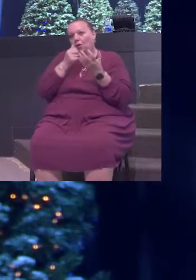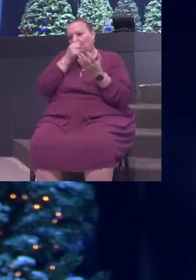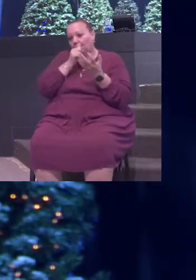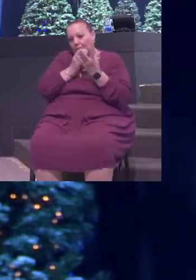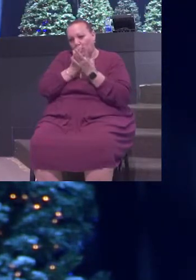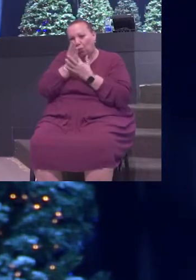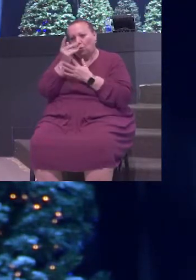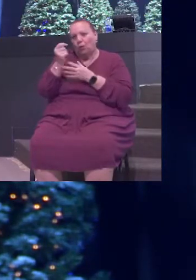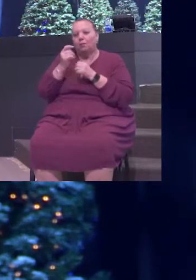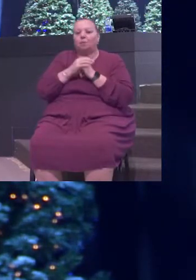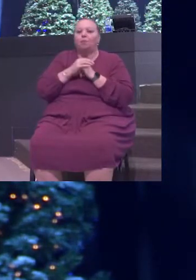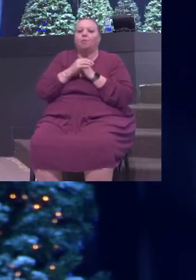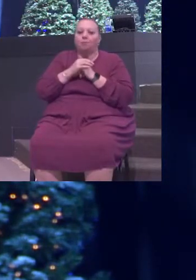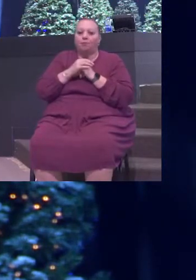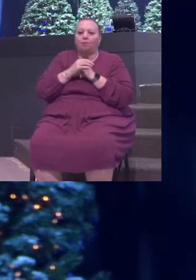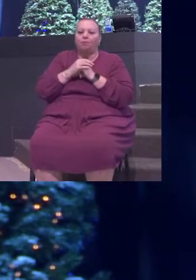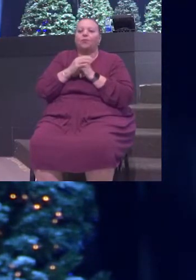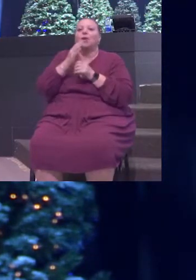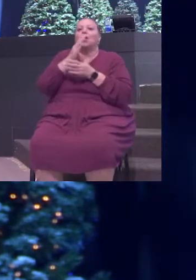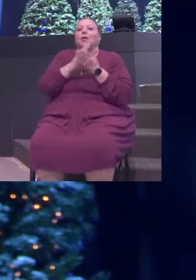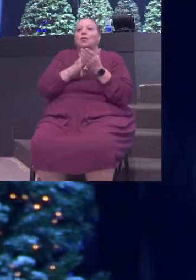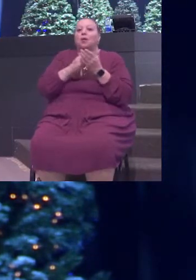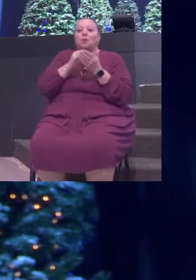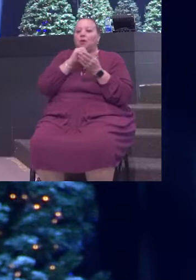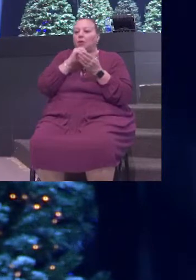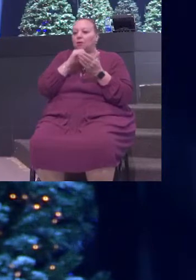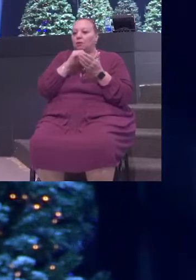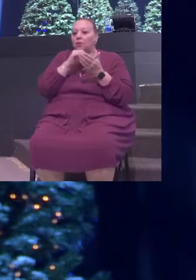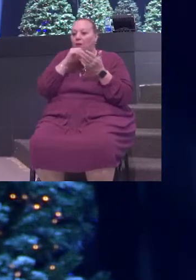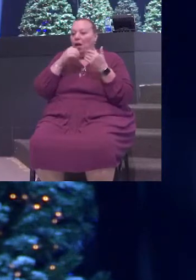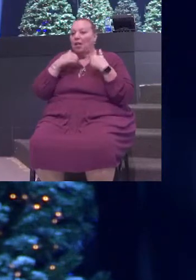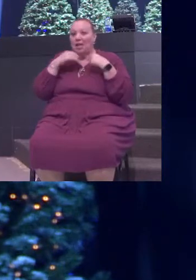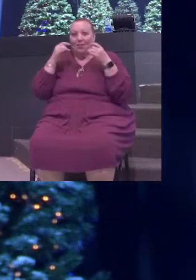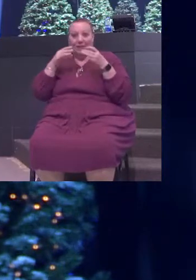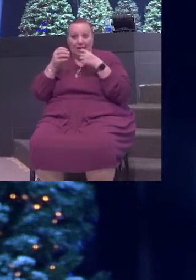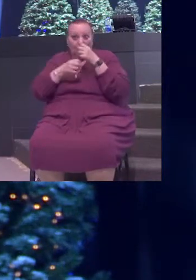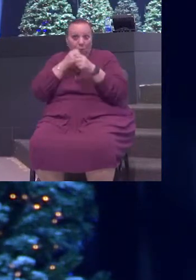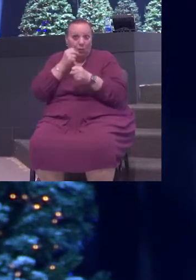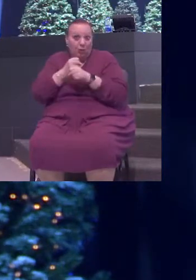it. Some of us haven't had a terrible year, but,